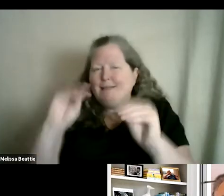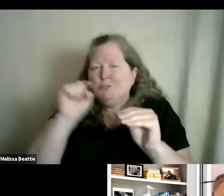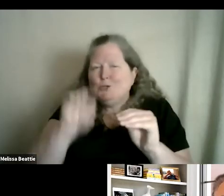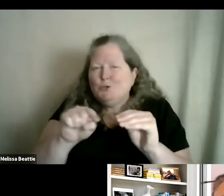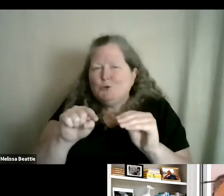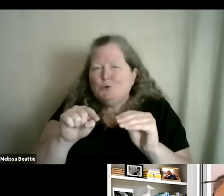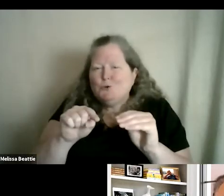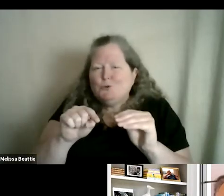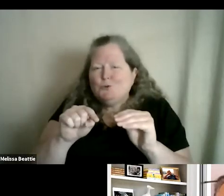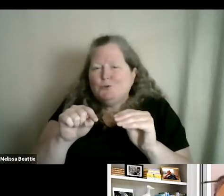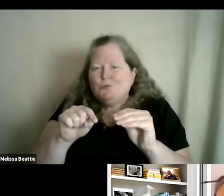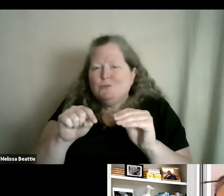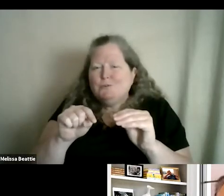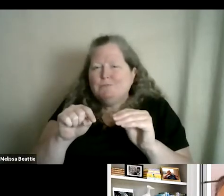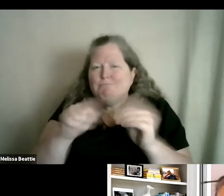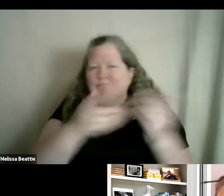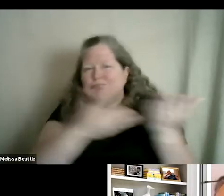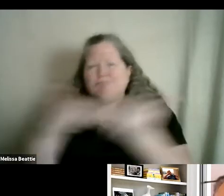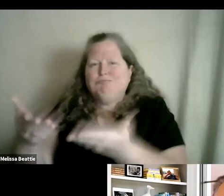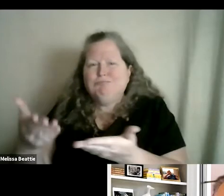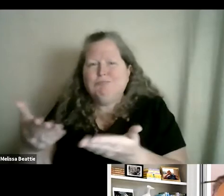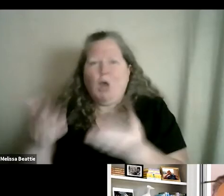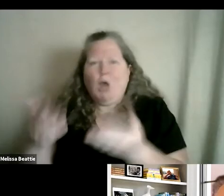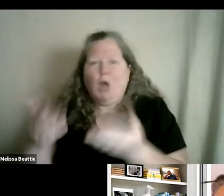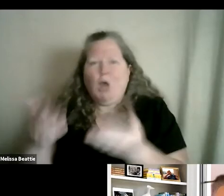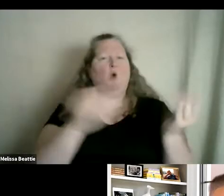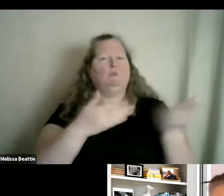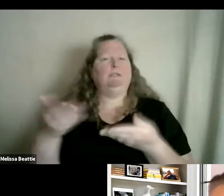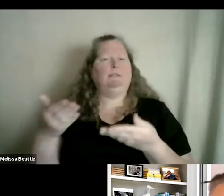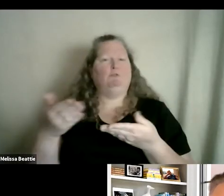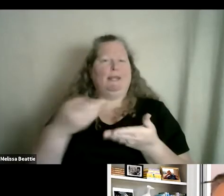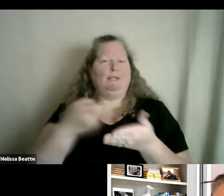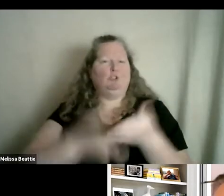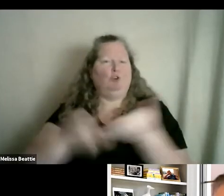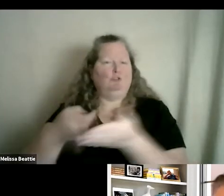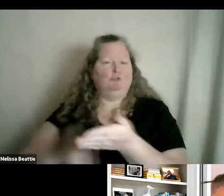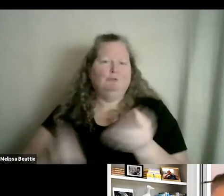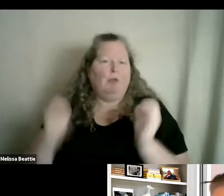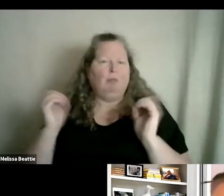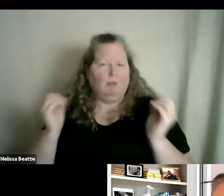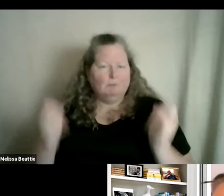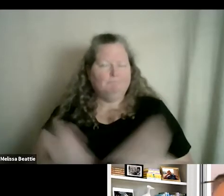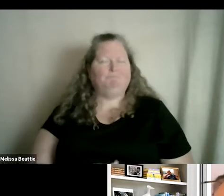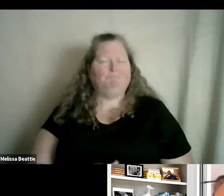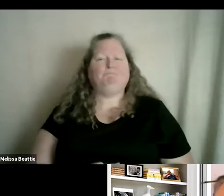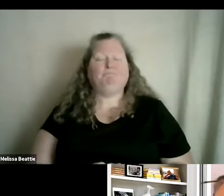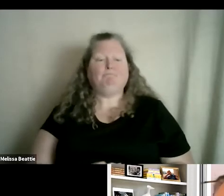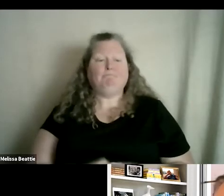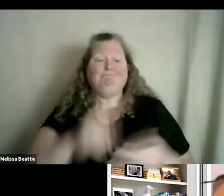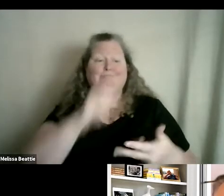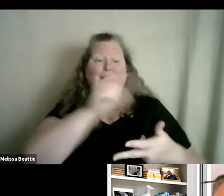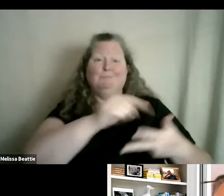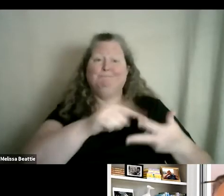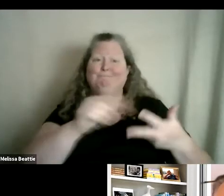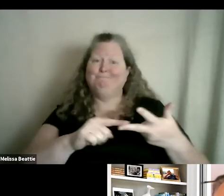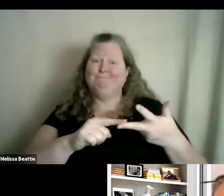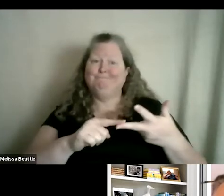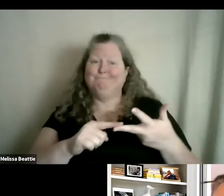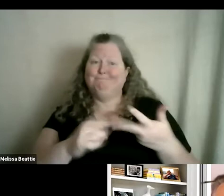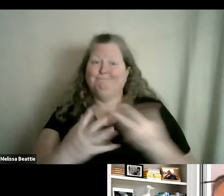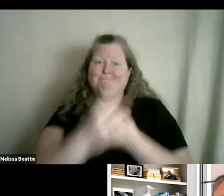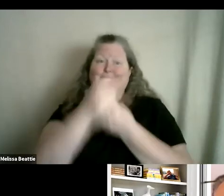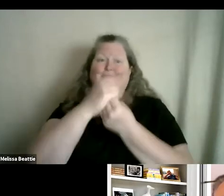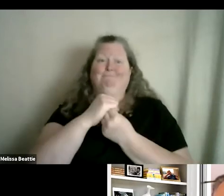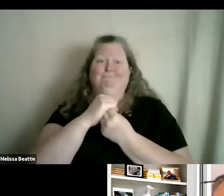delivery charges. Okay? Right. And all these three organizations collect and process